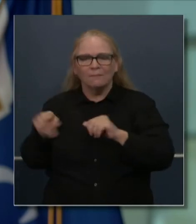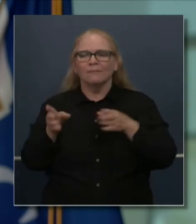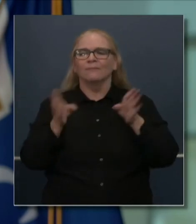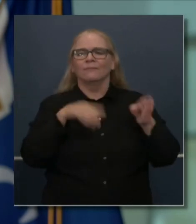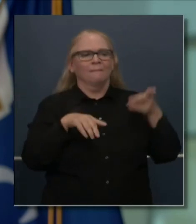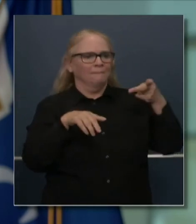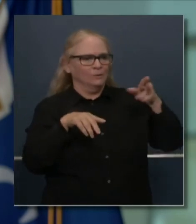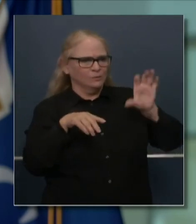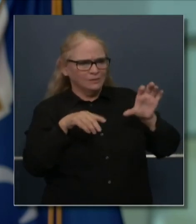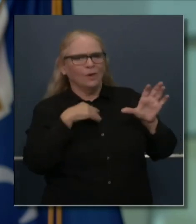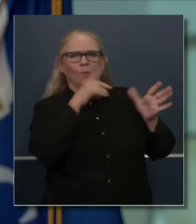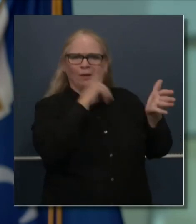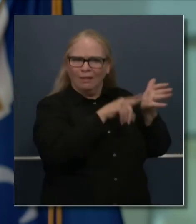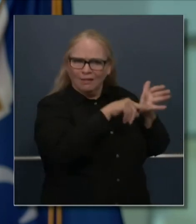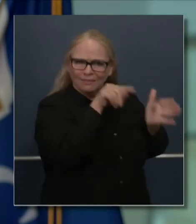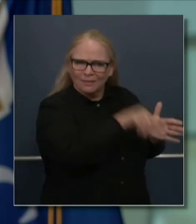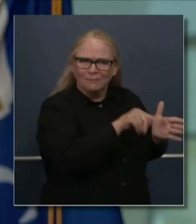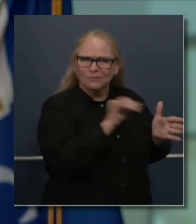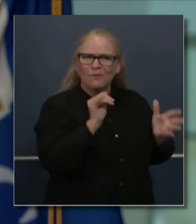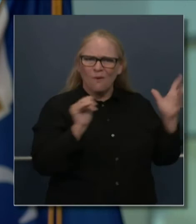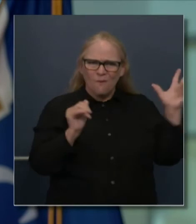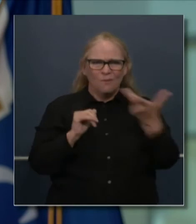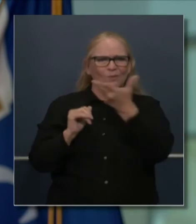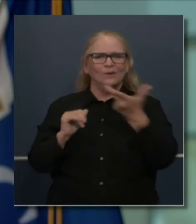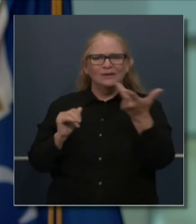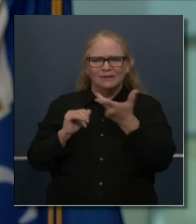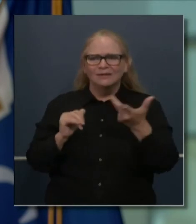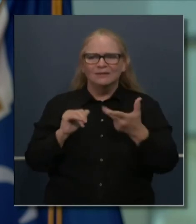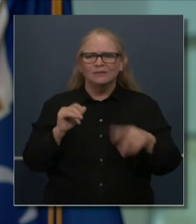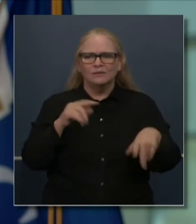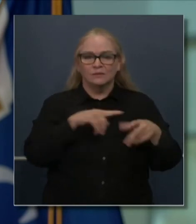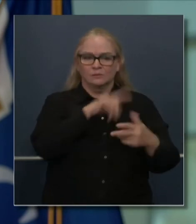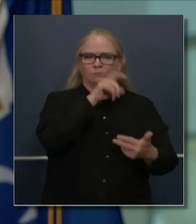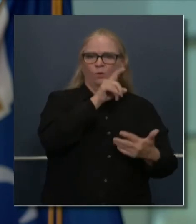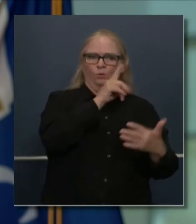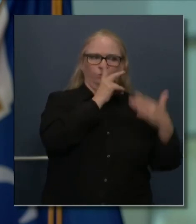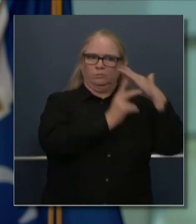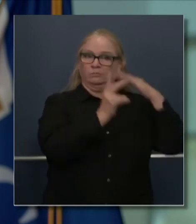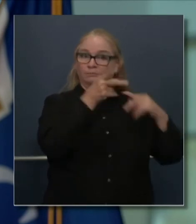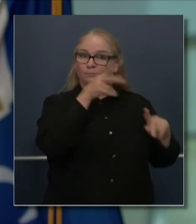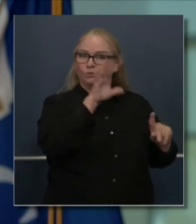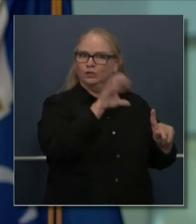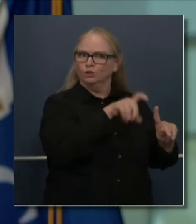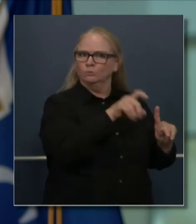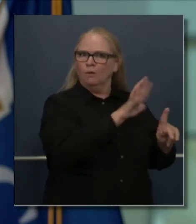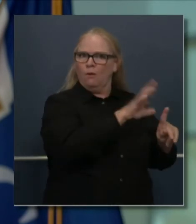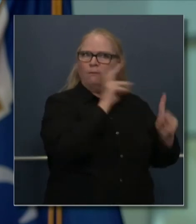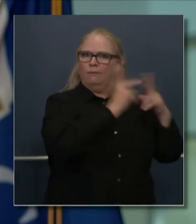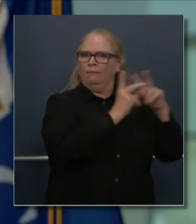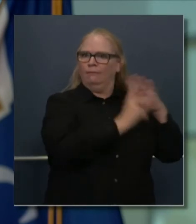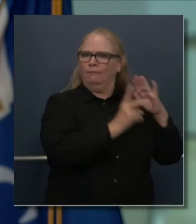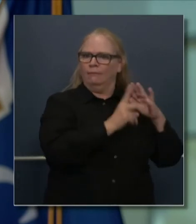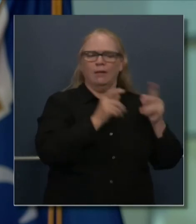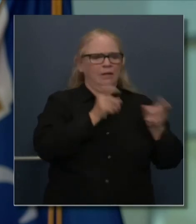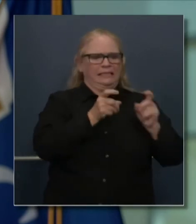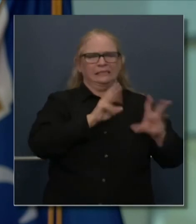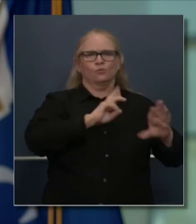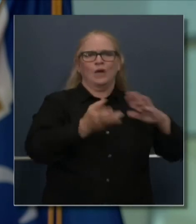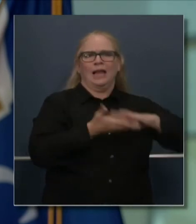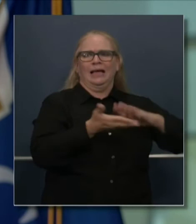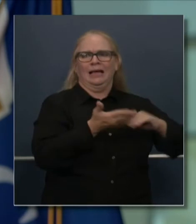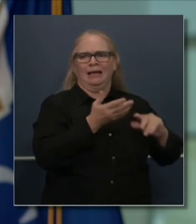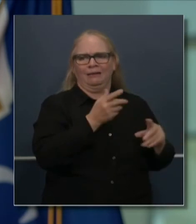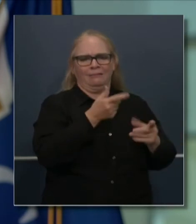have done based on forecasts, based upon the application of these rules as it relates to procurement is also being